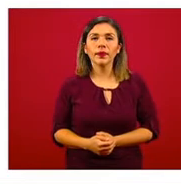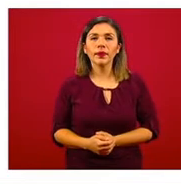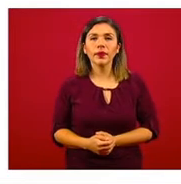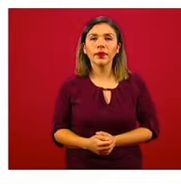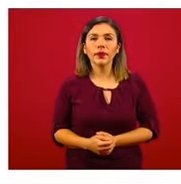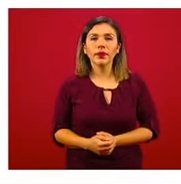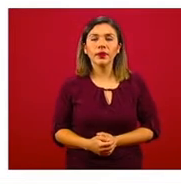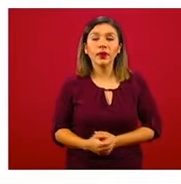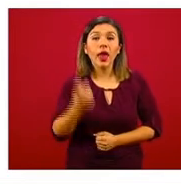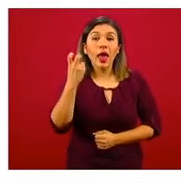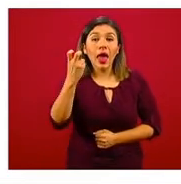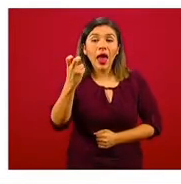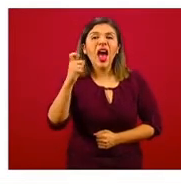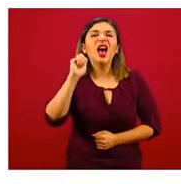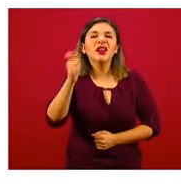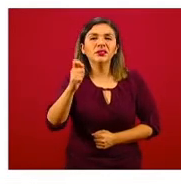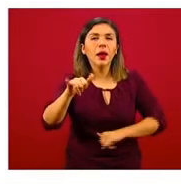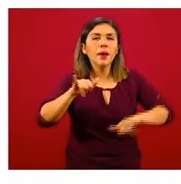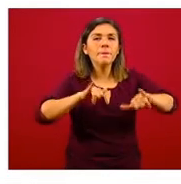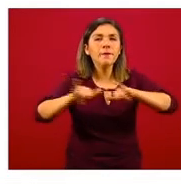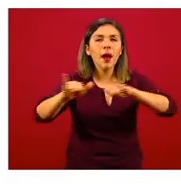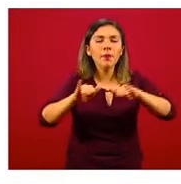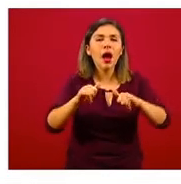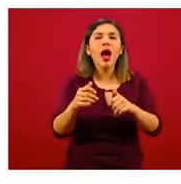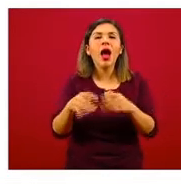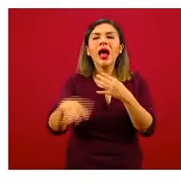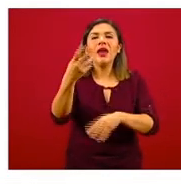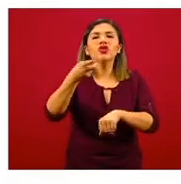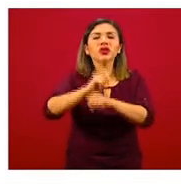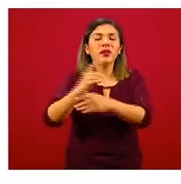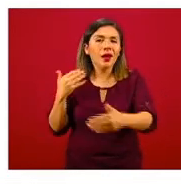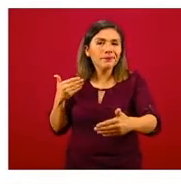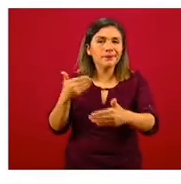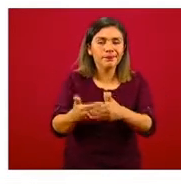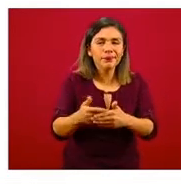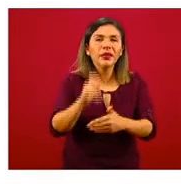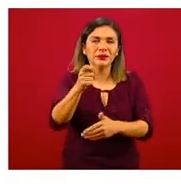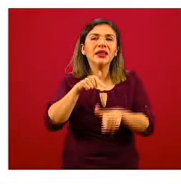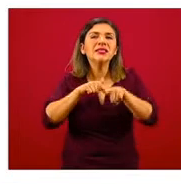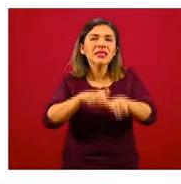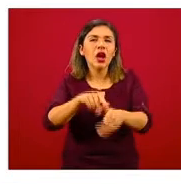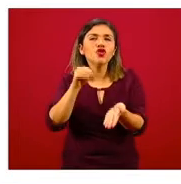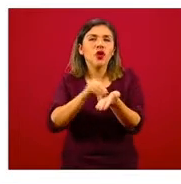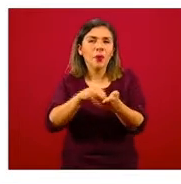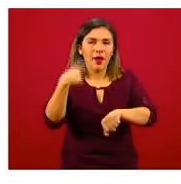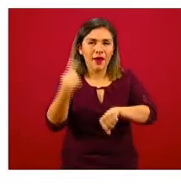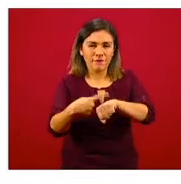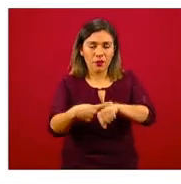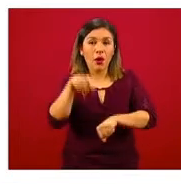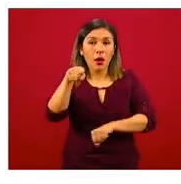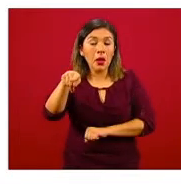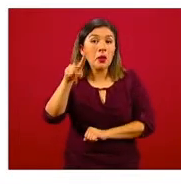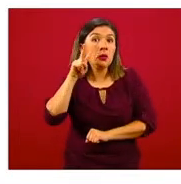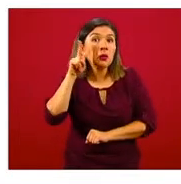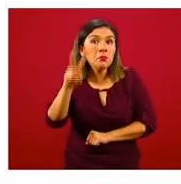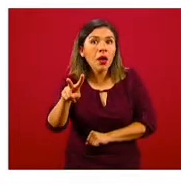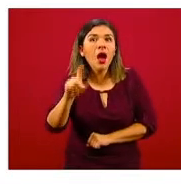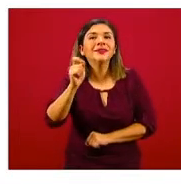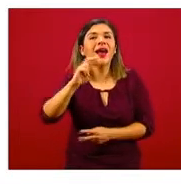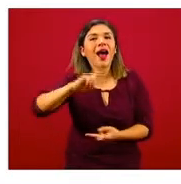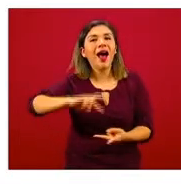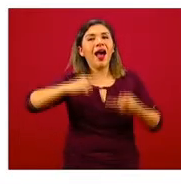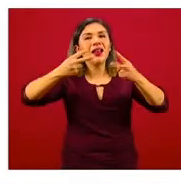on the left-hand side the states with the fewer numbers. This is a map showing the confirmed